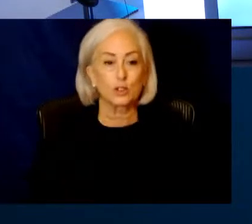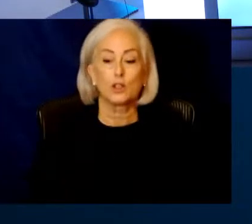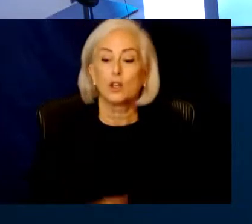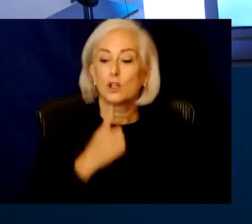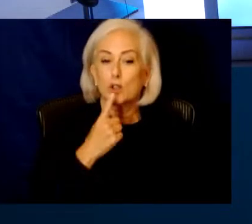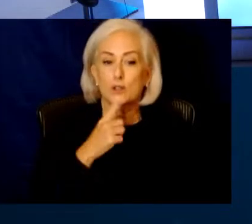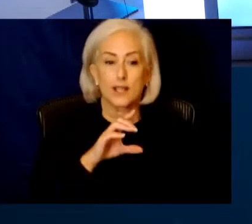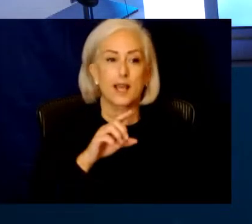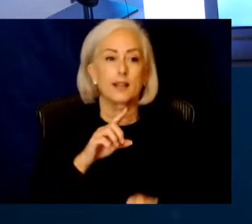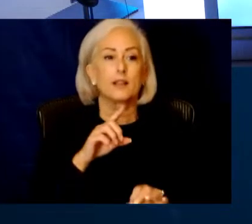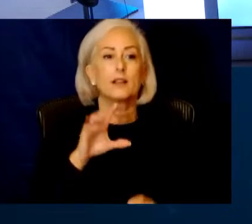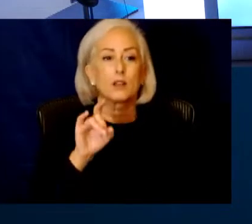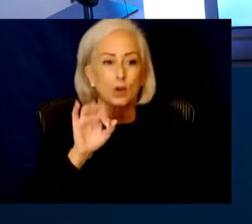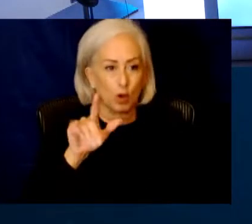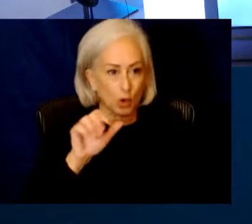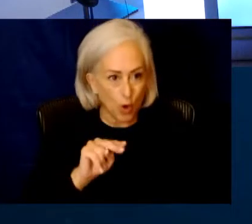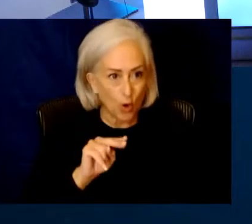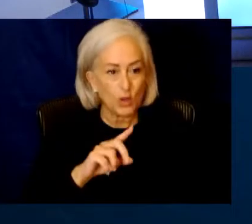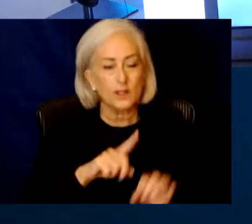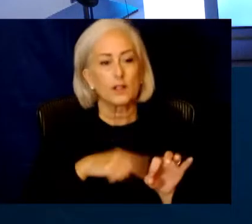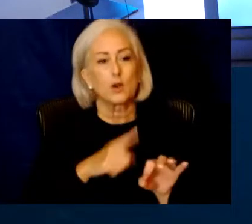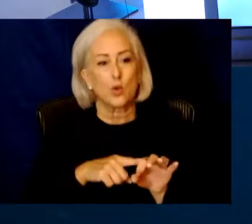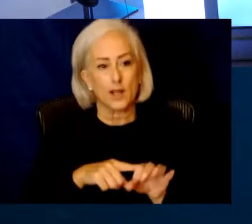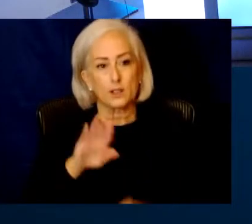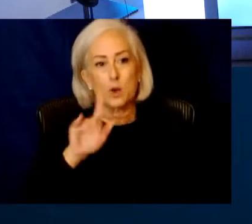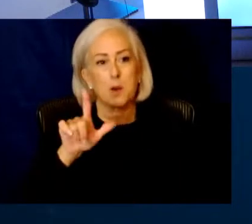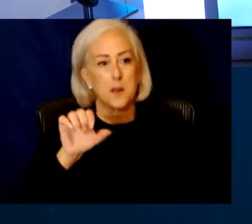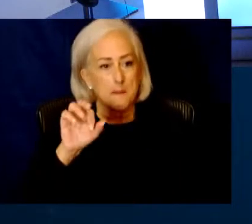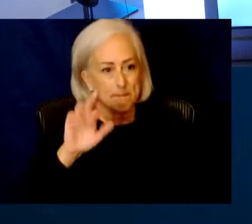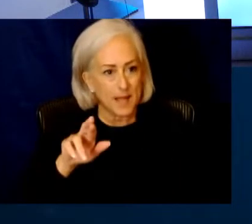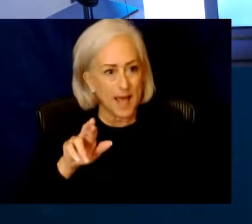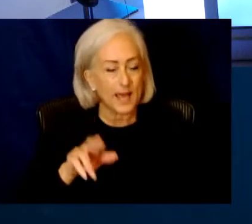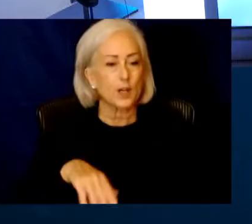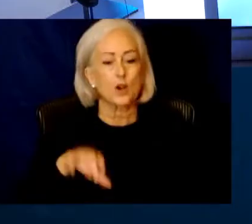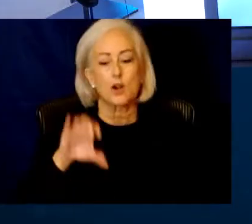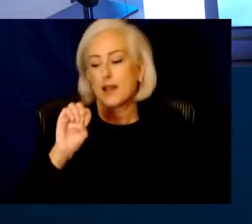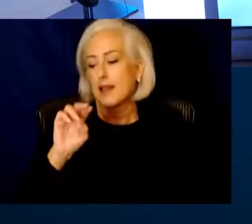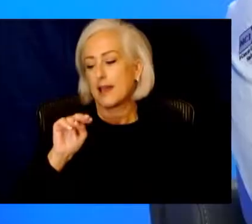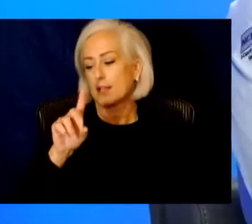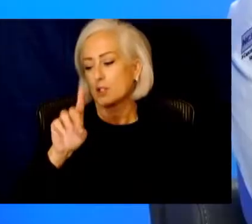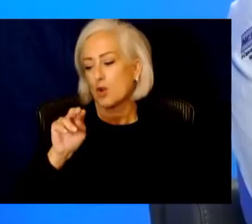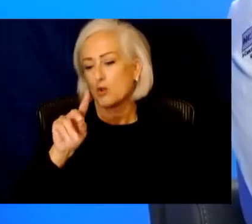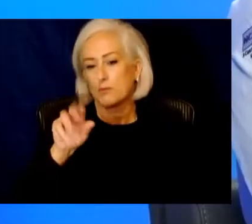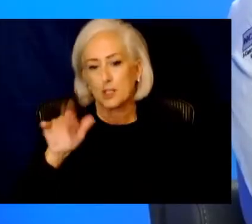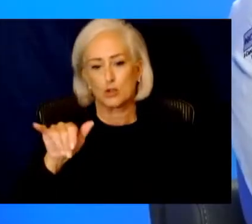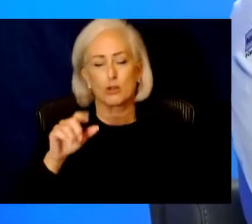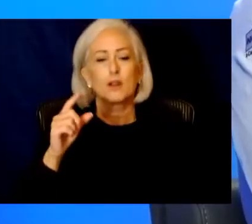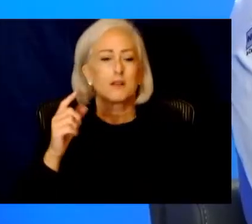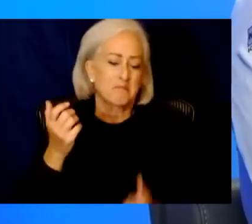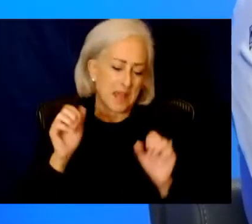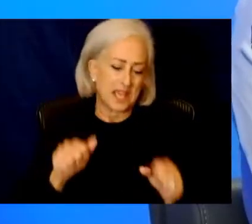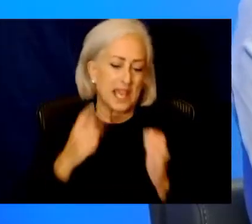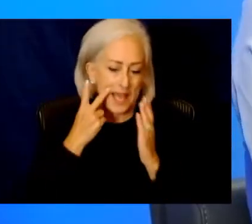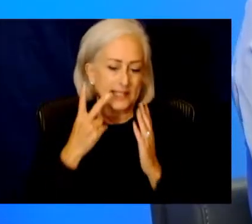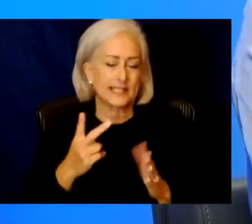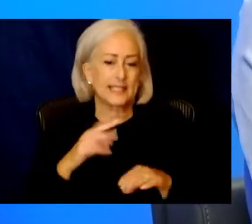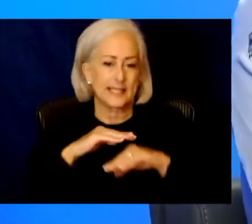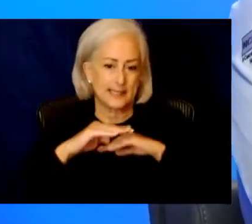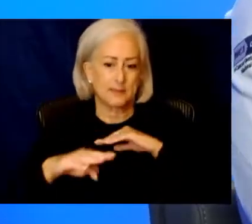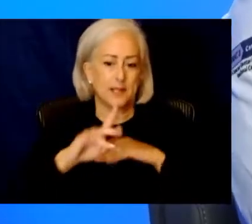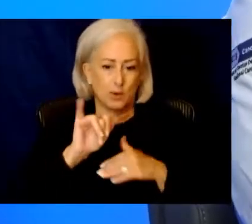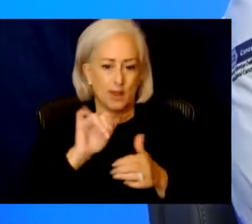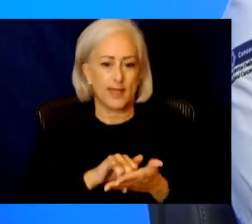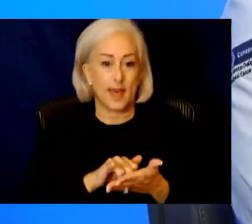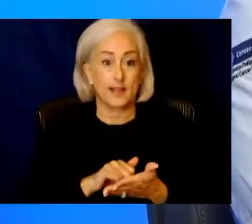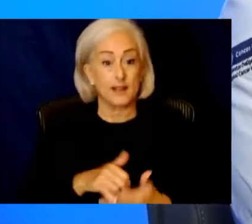think you Endometrial said cancer, or bladder uterine cancer can yeah. also show microsatellite instability. We've also had patients with liver